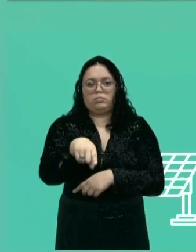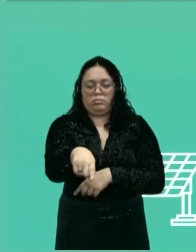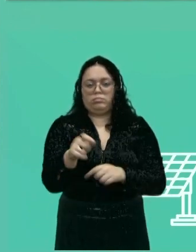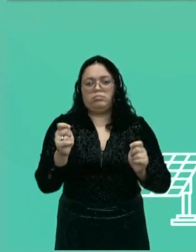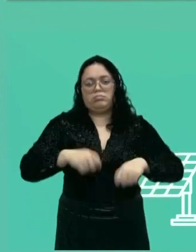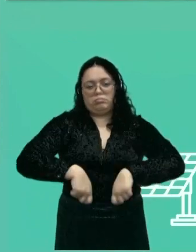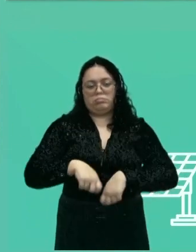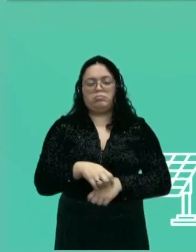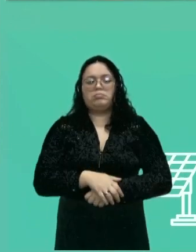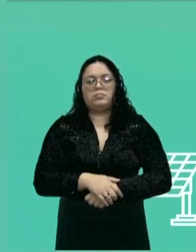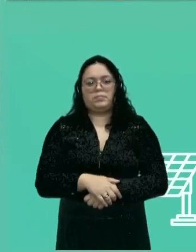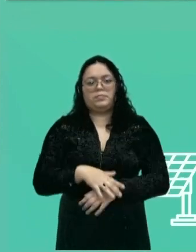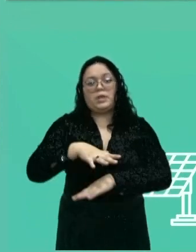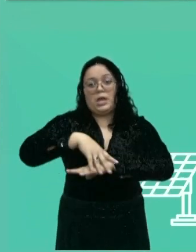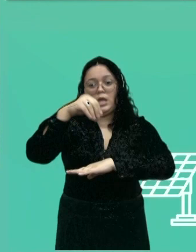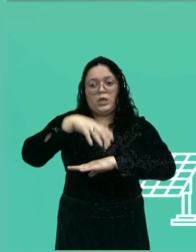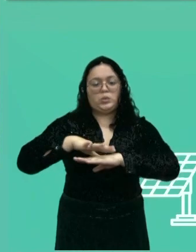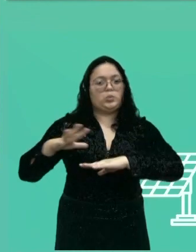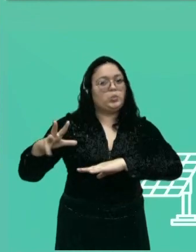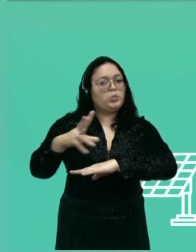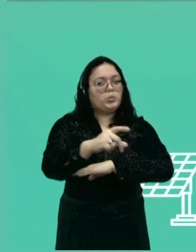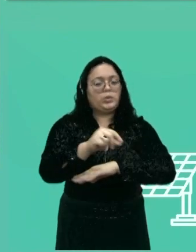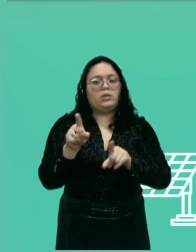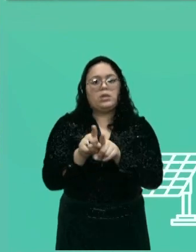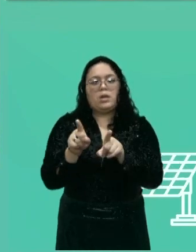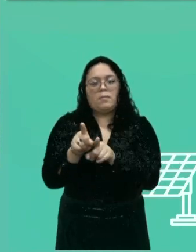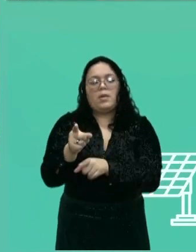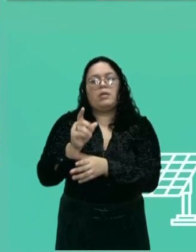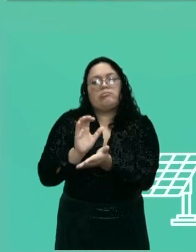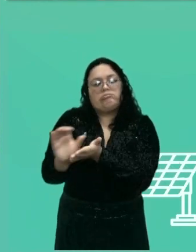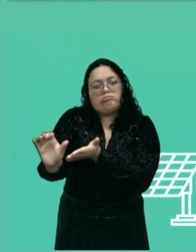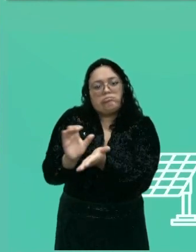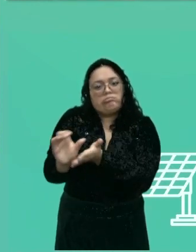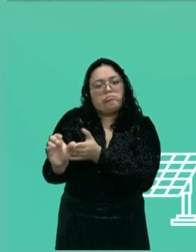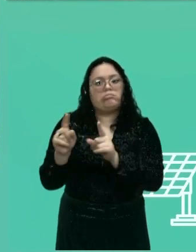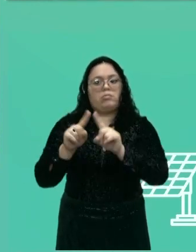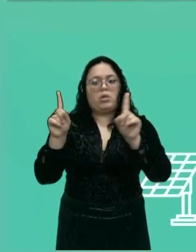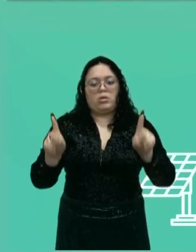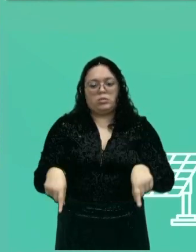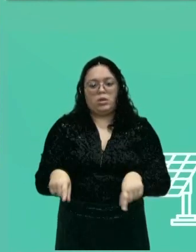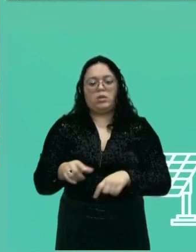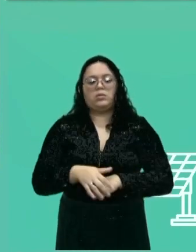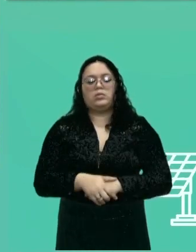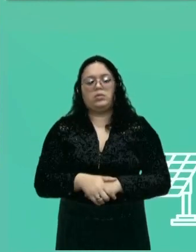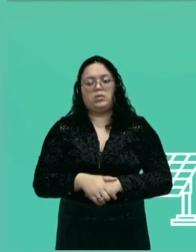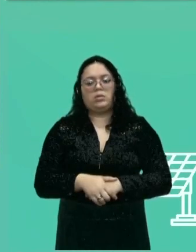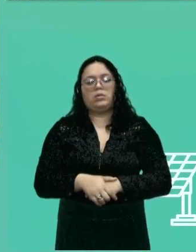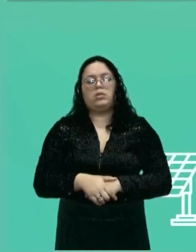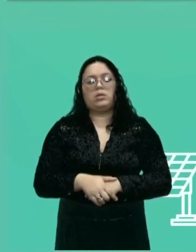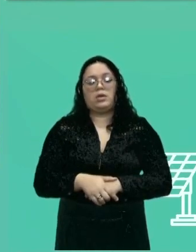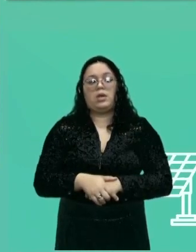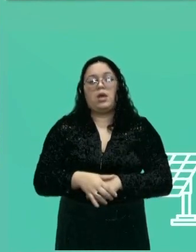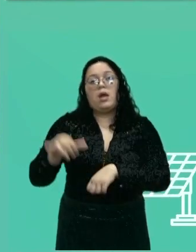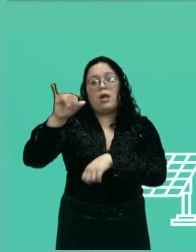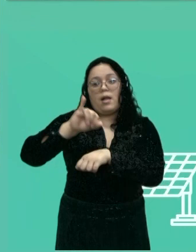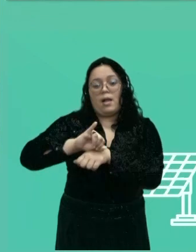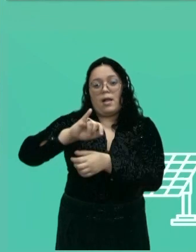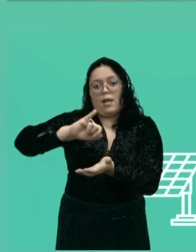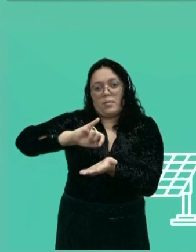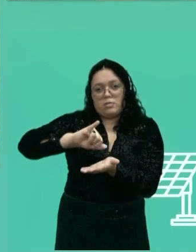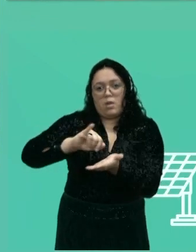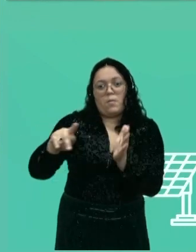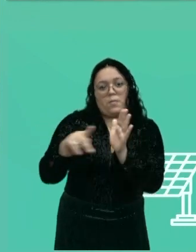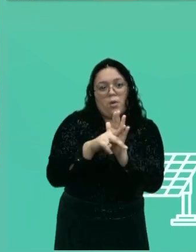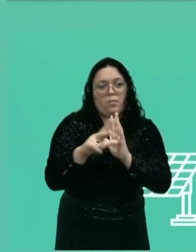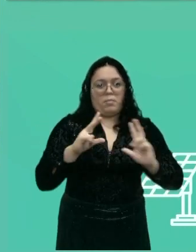use grants to de-risk projects and also unlock private capital in the process. And as I mentioned, there was a consultation